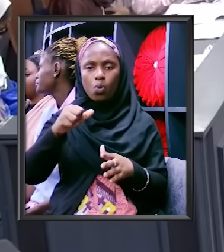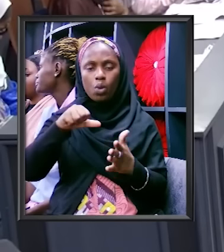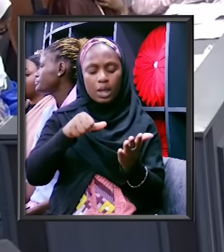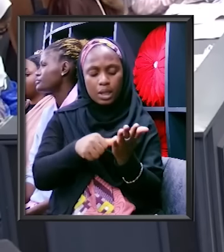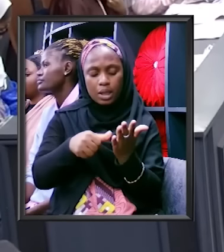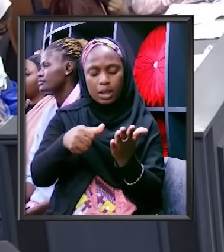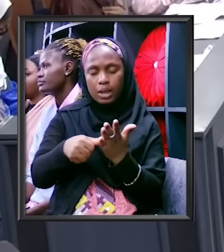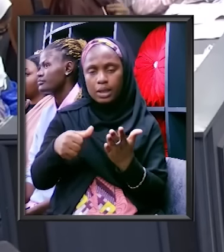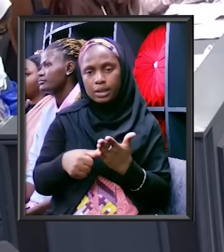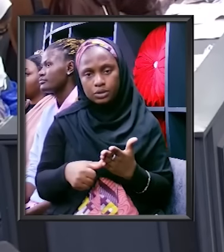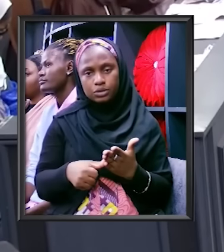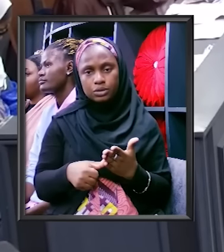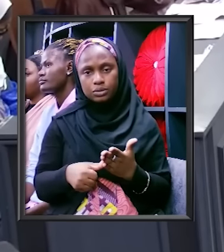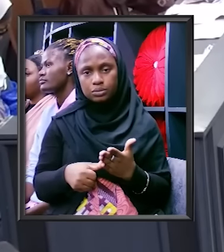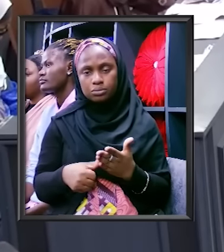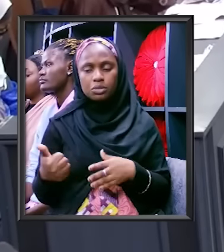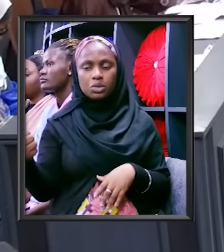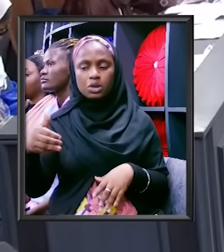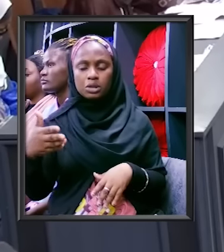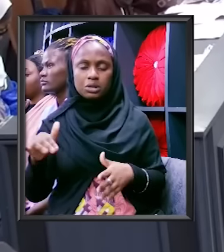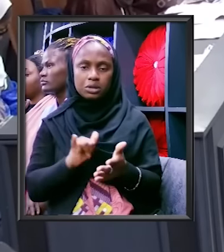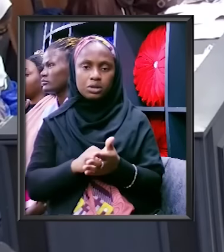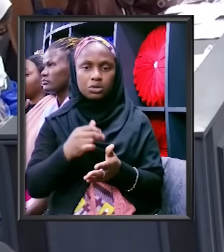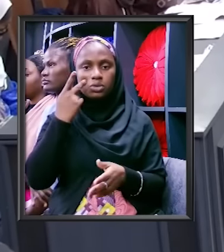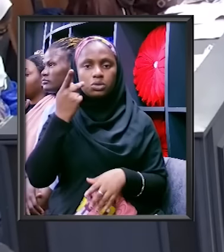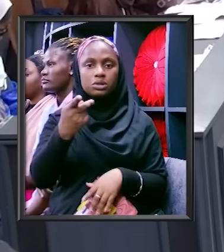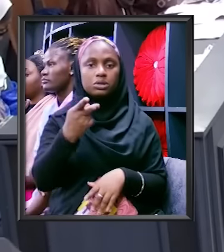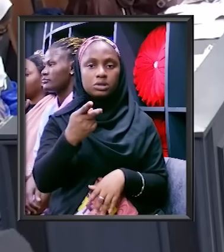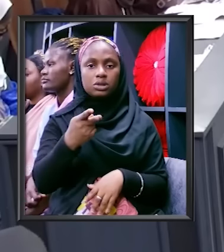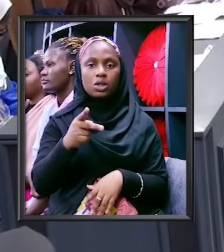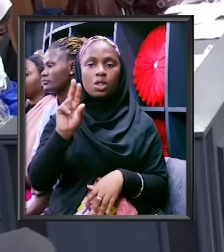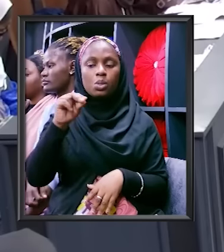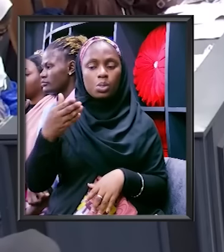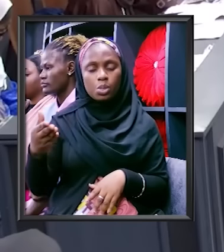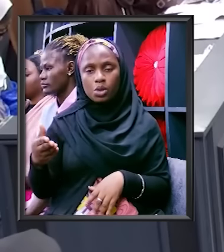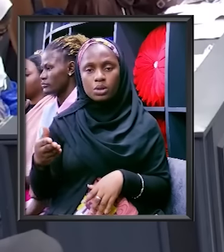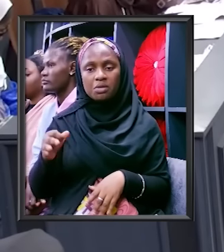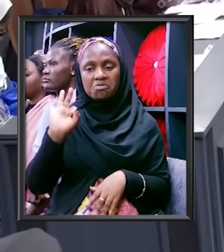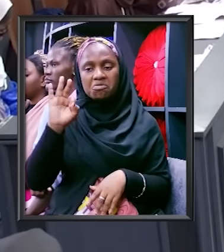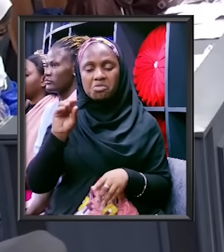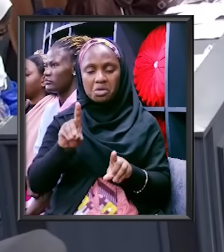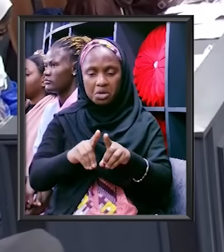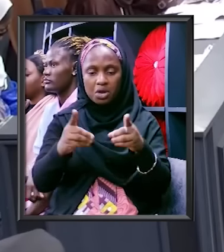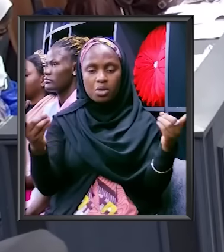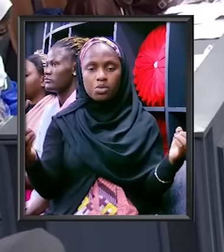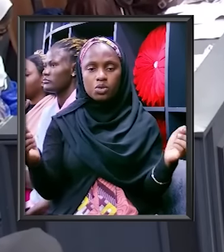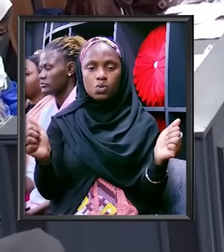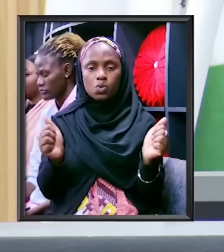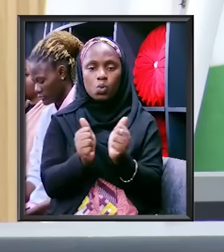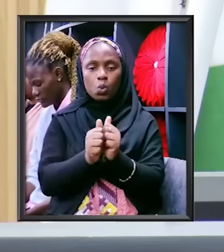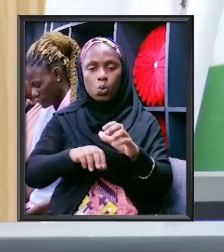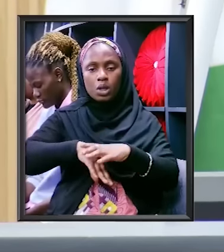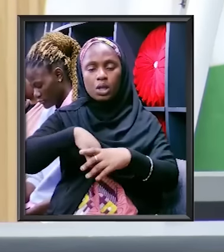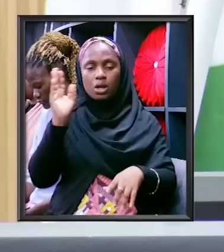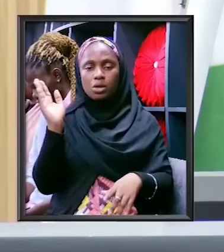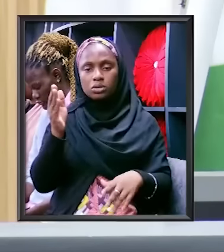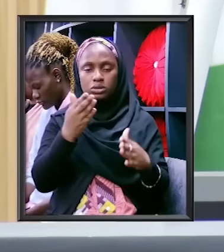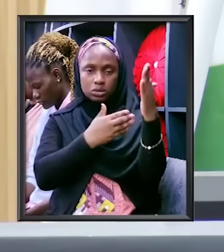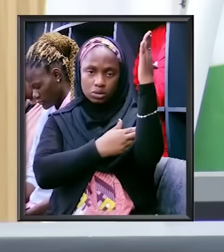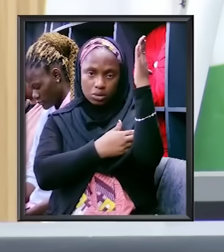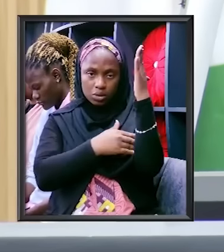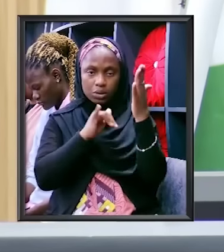But, so anything we will not see, nothing fit happen without the approval of God. But the